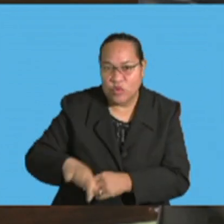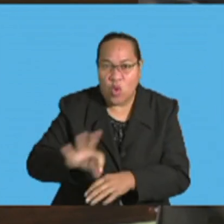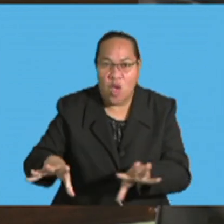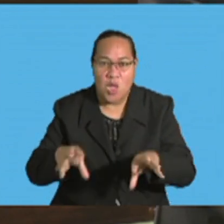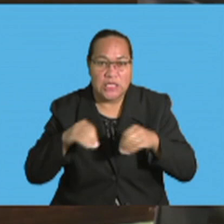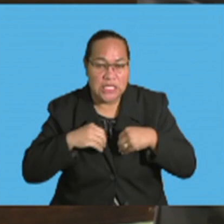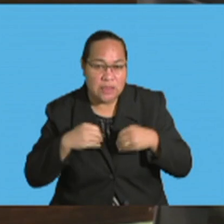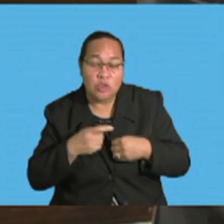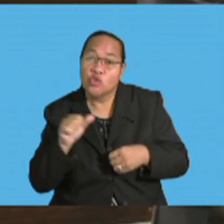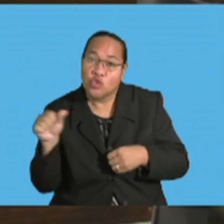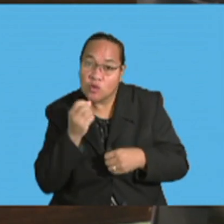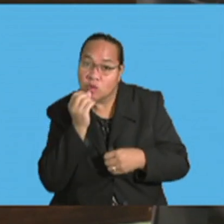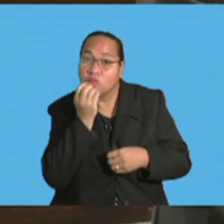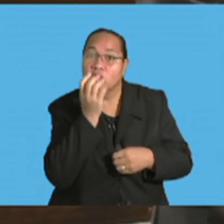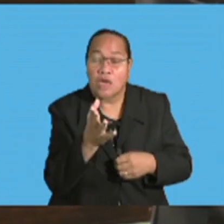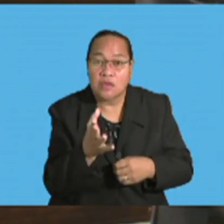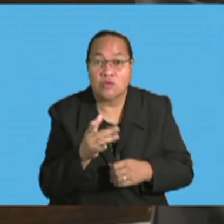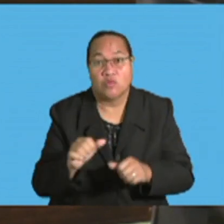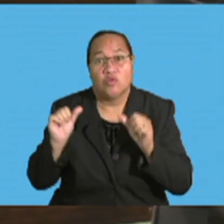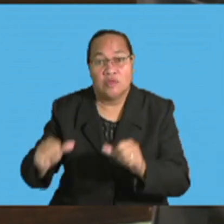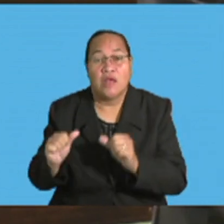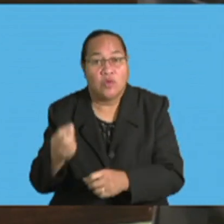in defense of the women and girls of this country.